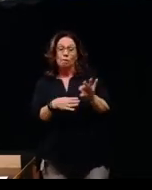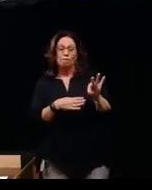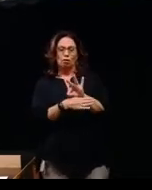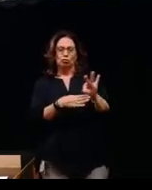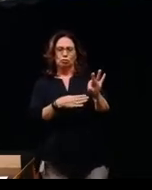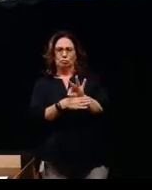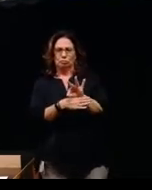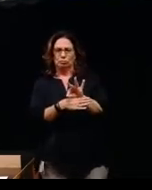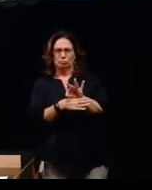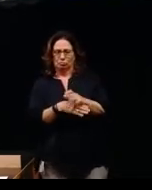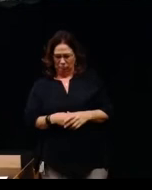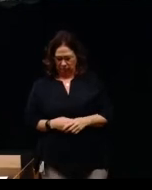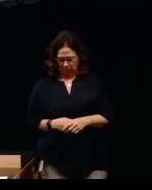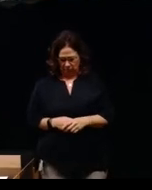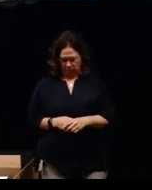neurological disorder.